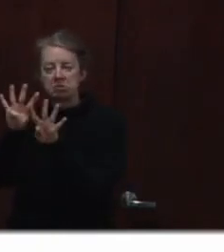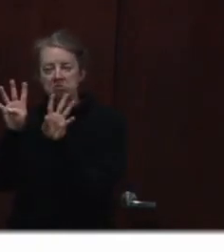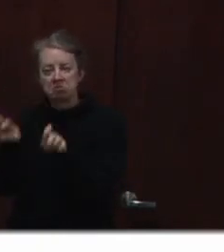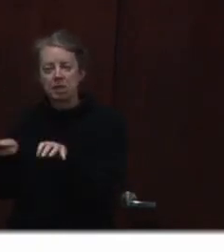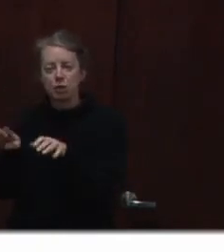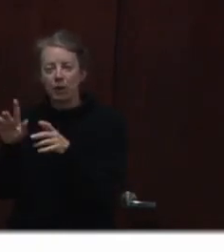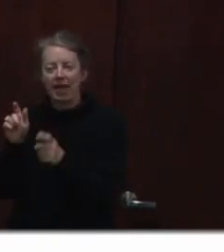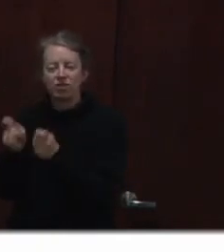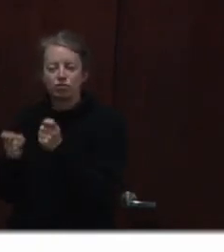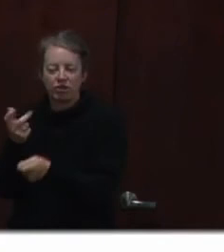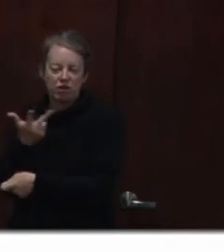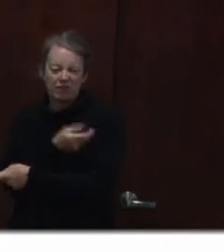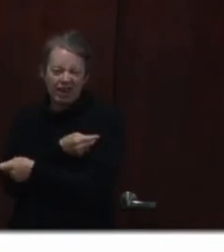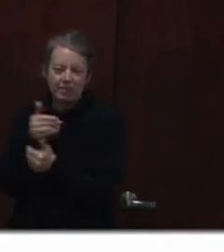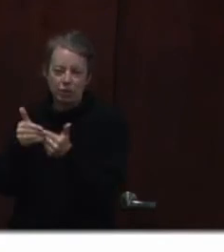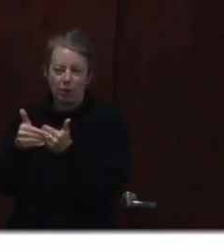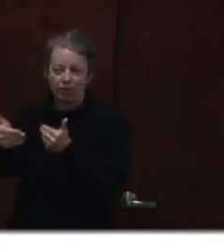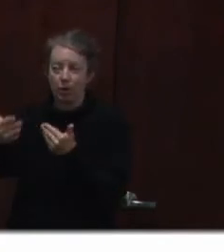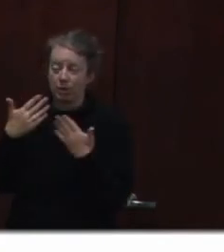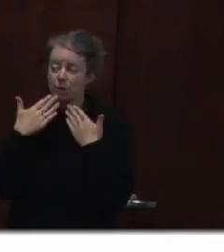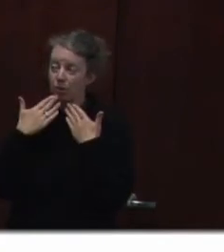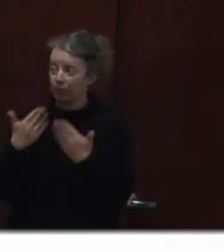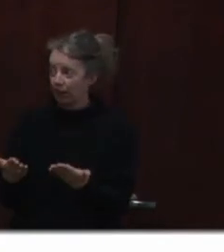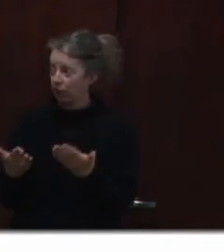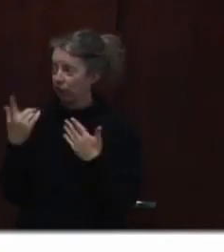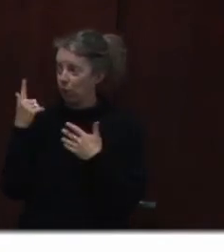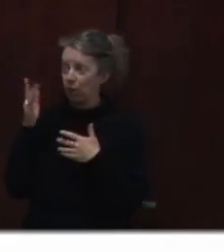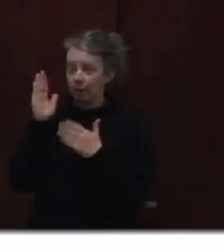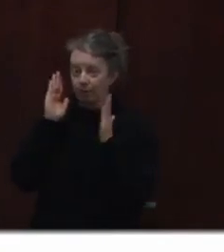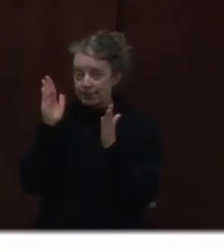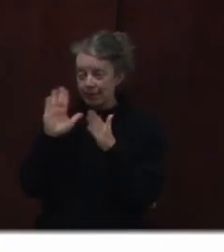appreciate the indulgence, and happy to take any questions if I can.